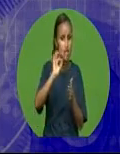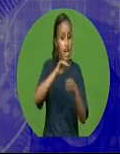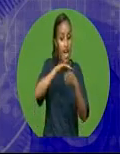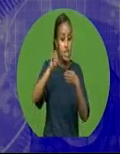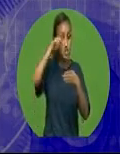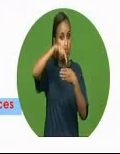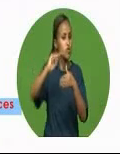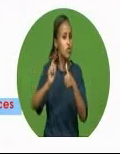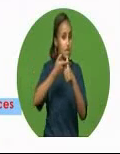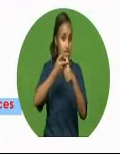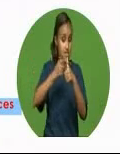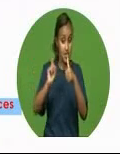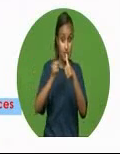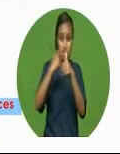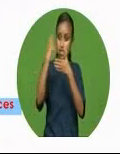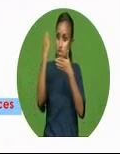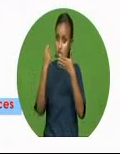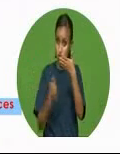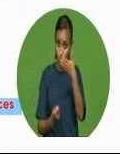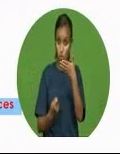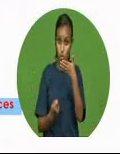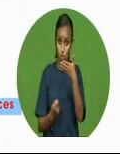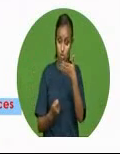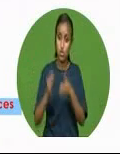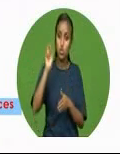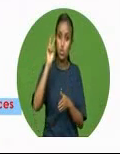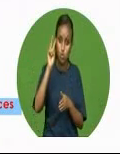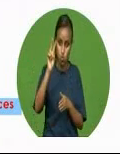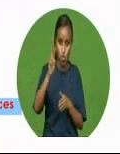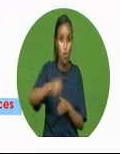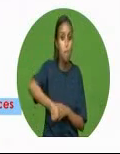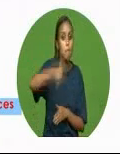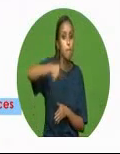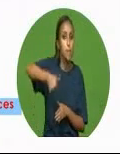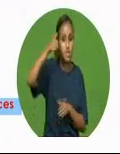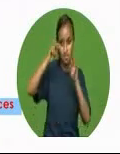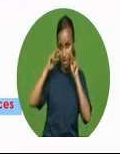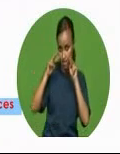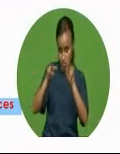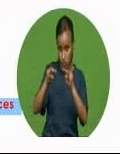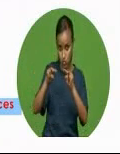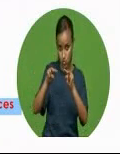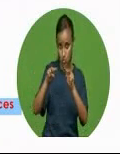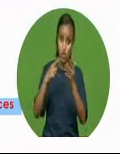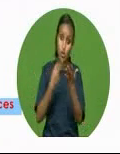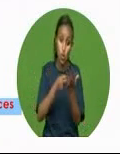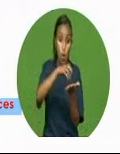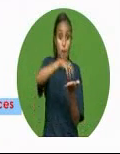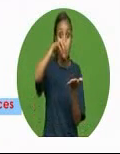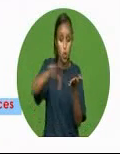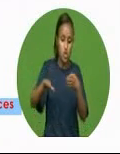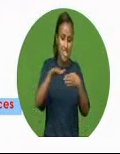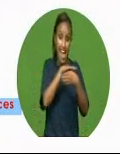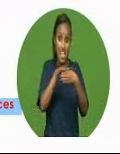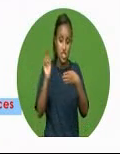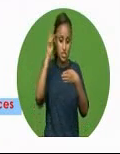first. First, draw at least two principal views. To